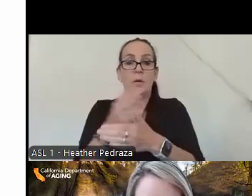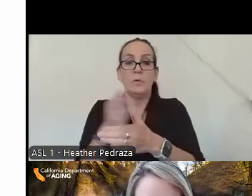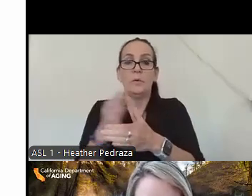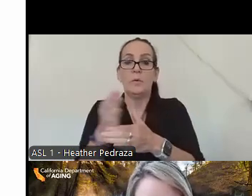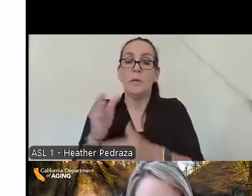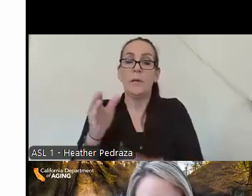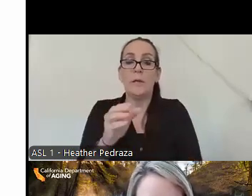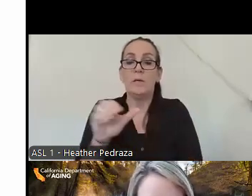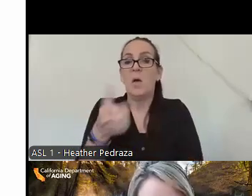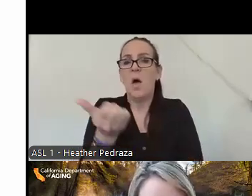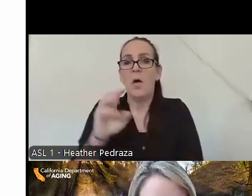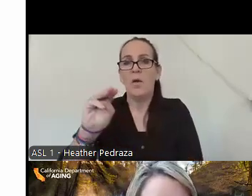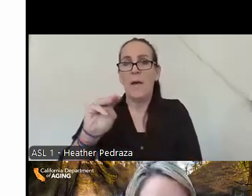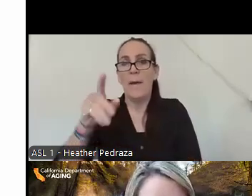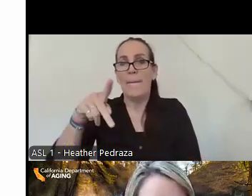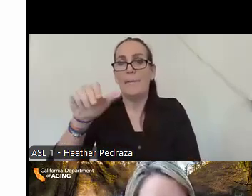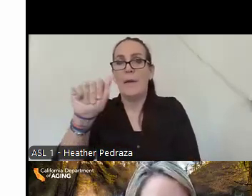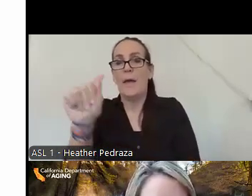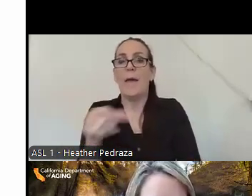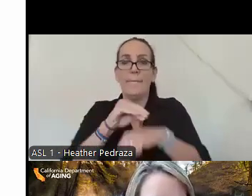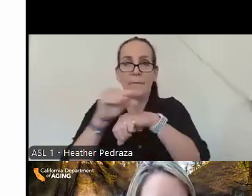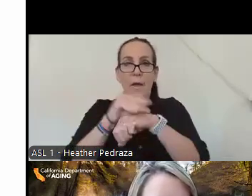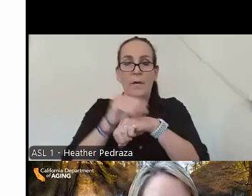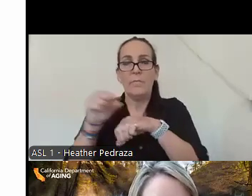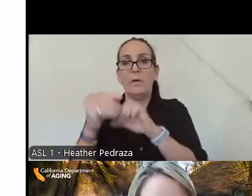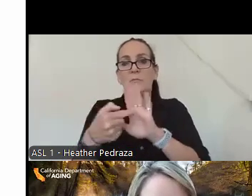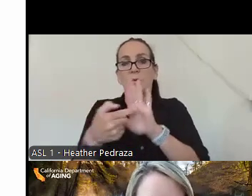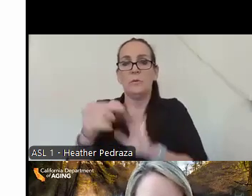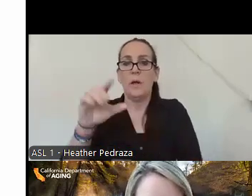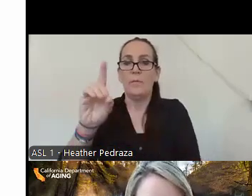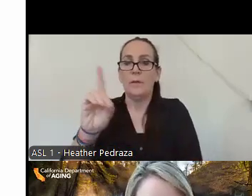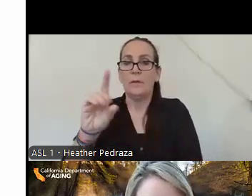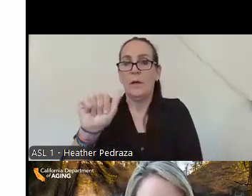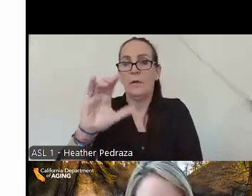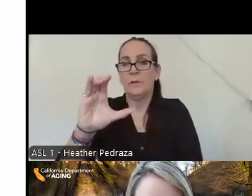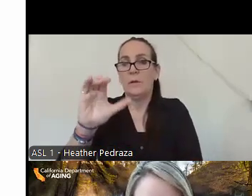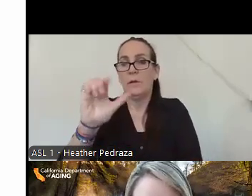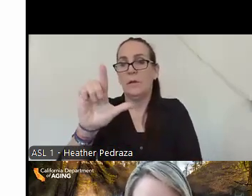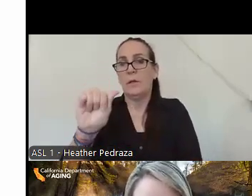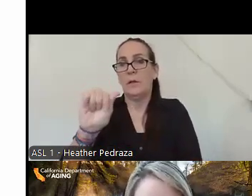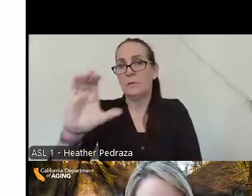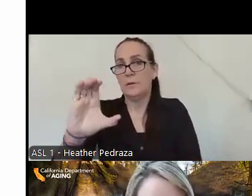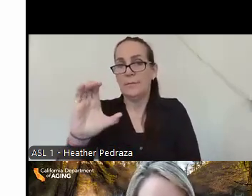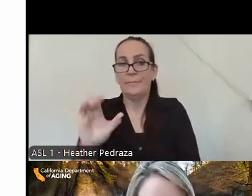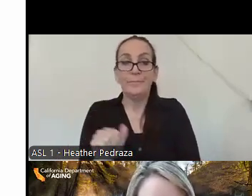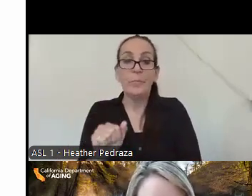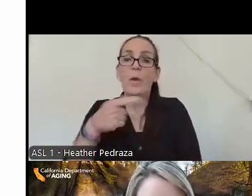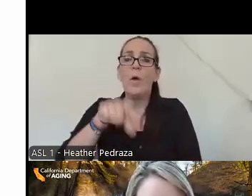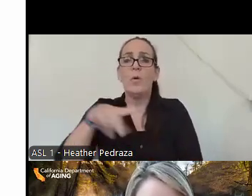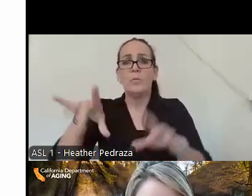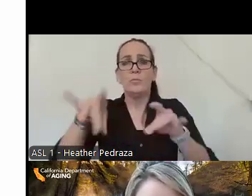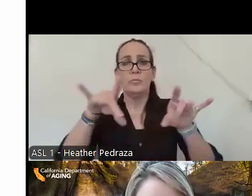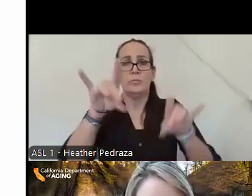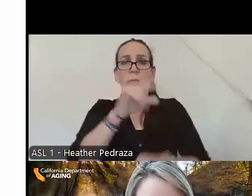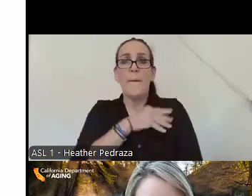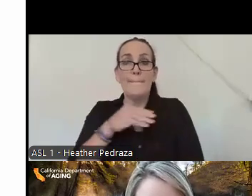MPA advisory committees, such as DACLAC. We selected all the members ranging from